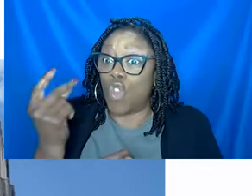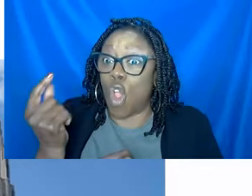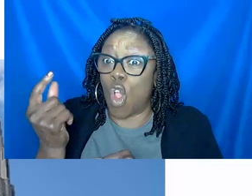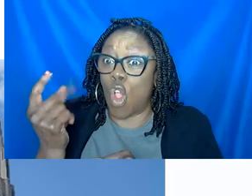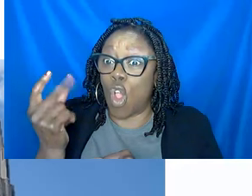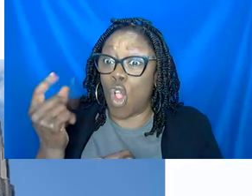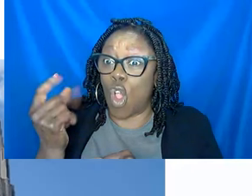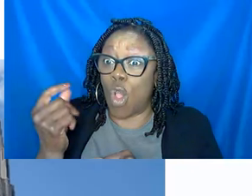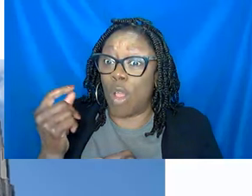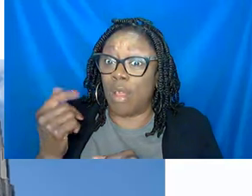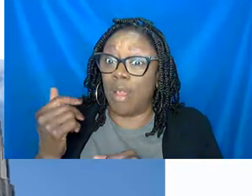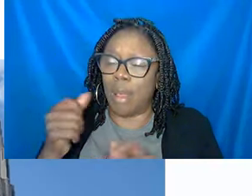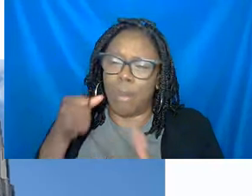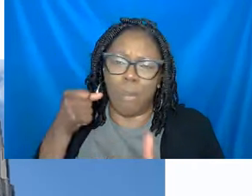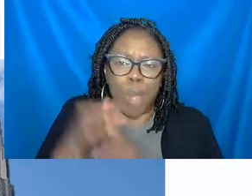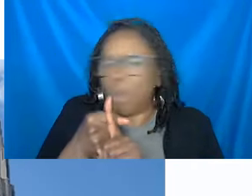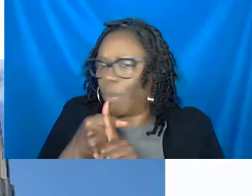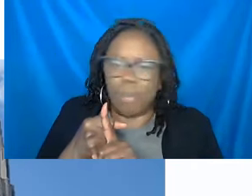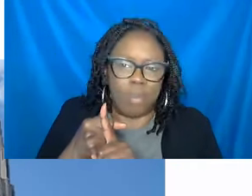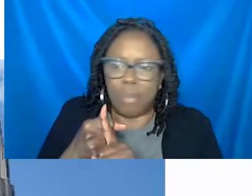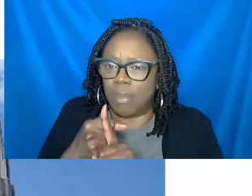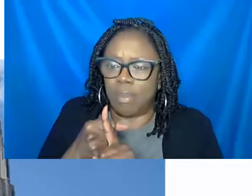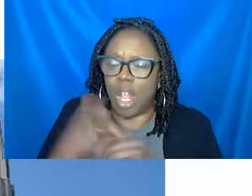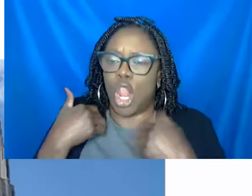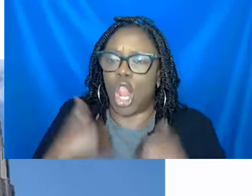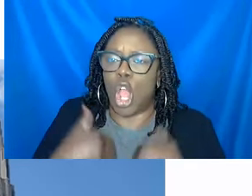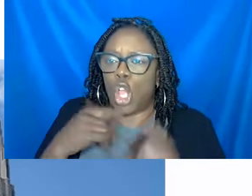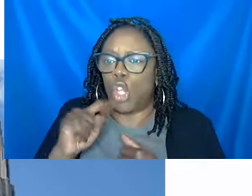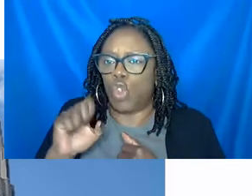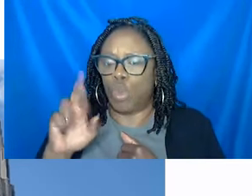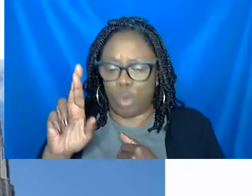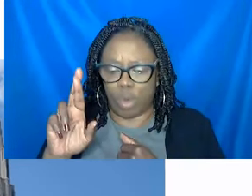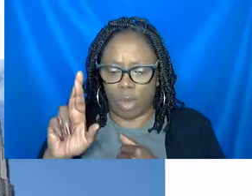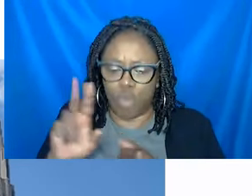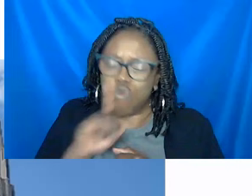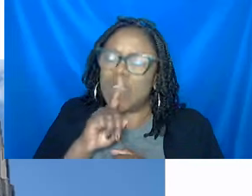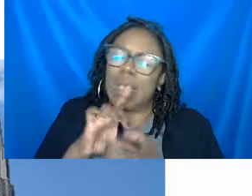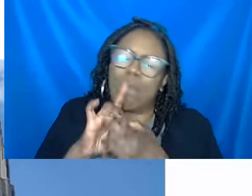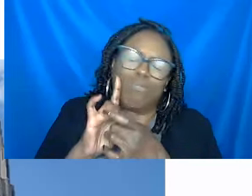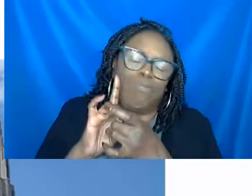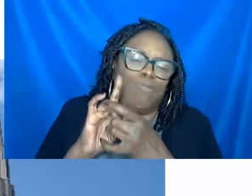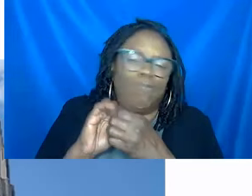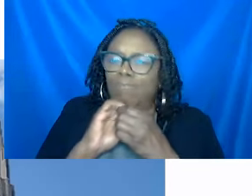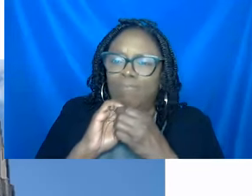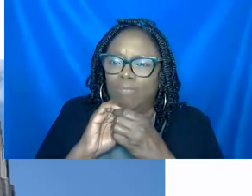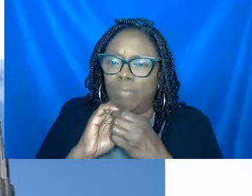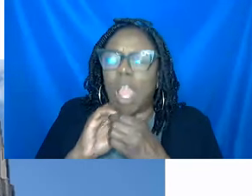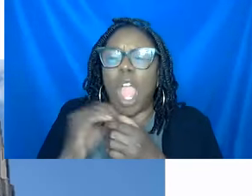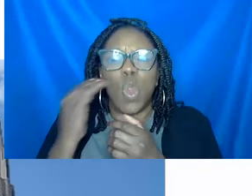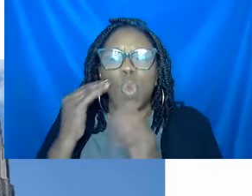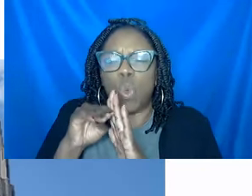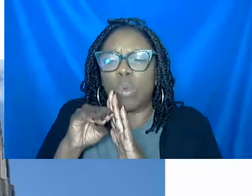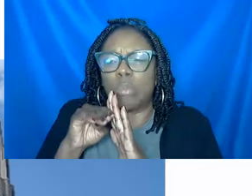I was diagnosed with a terminal lung tumor. And she was my companion, right? And we knew she would